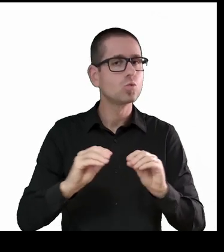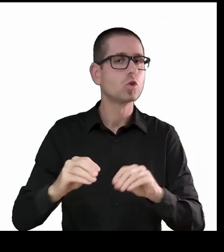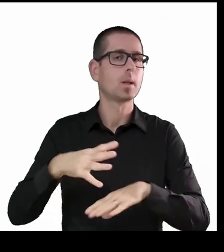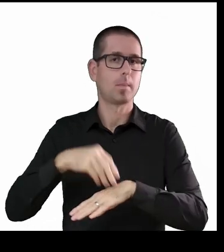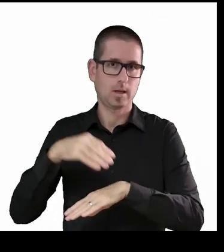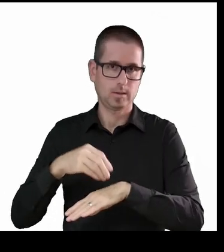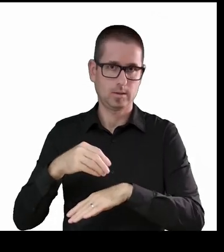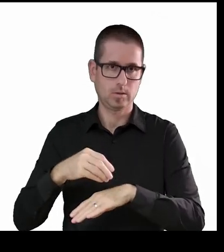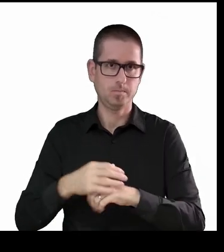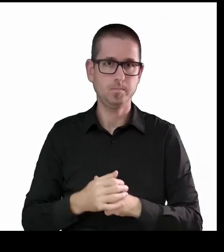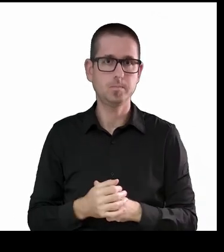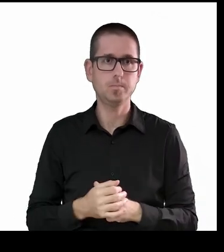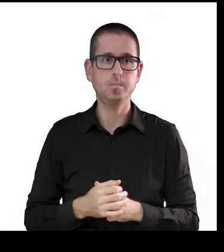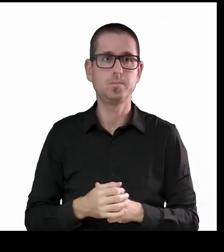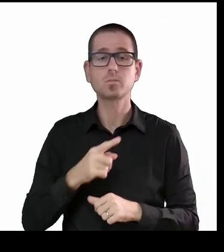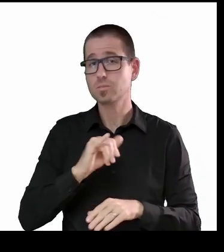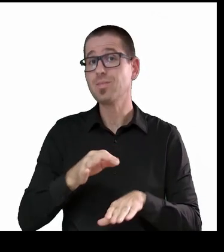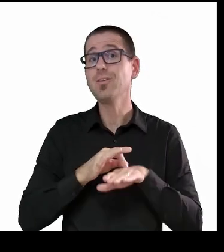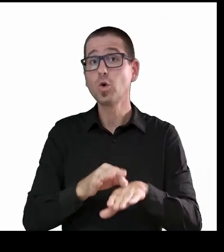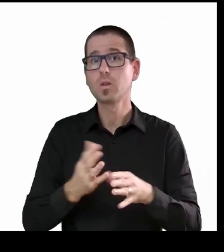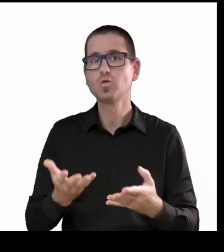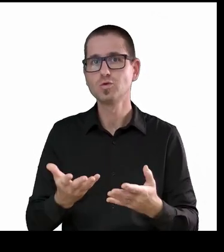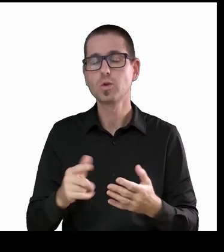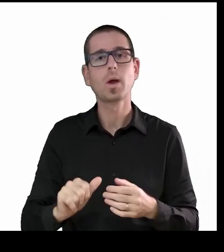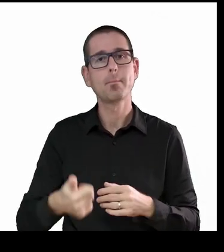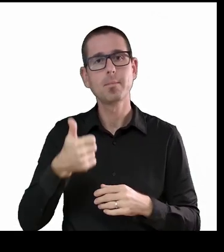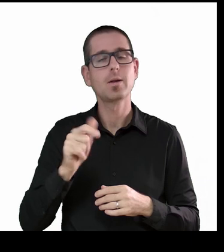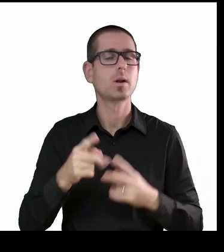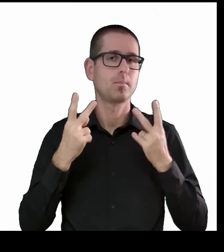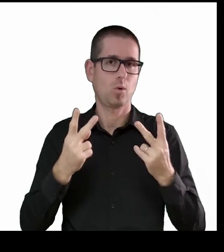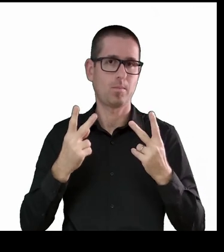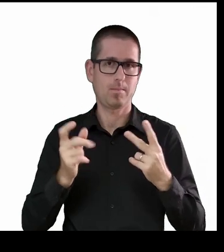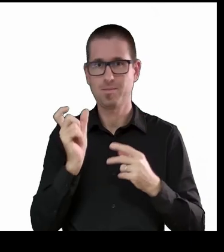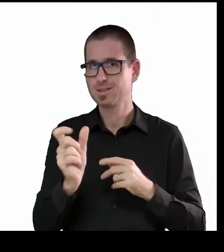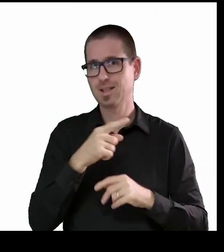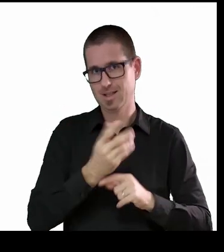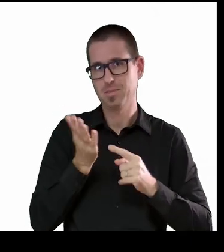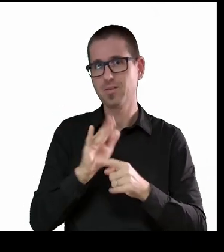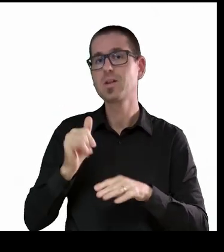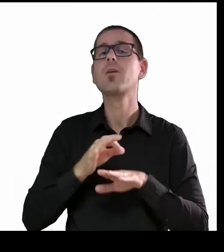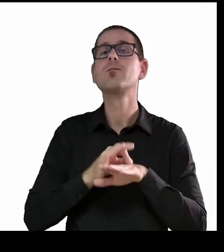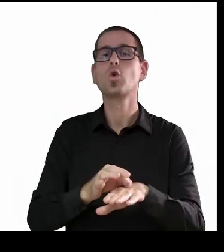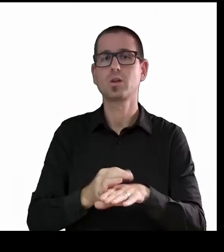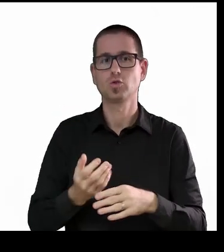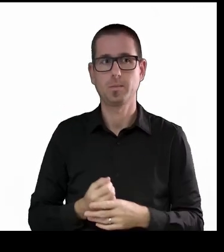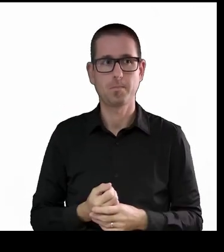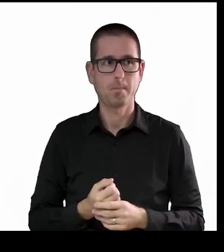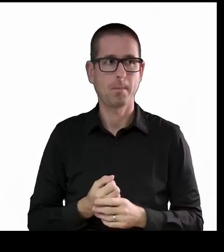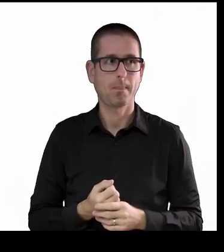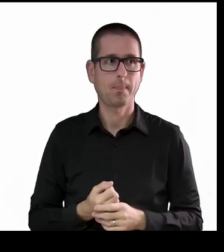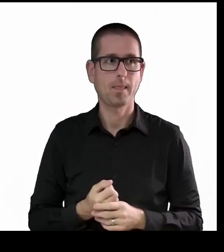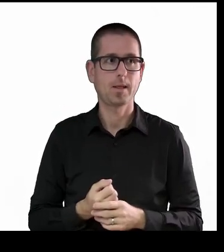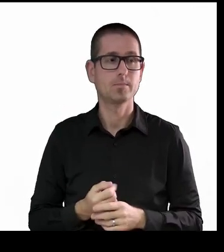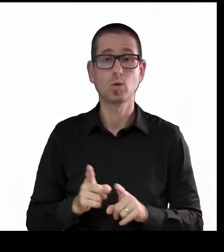So is a guide. It is the first and important word in this presentation. The tool, as